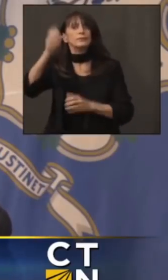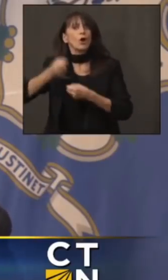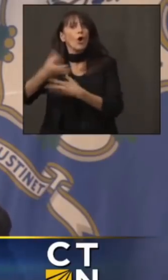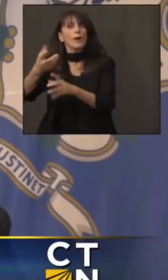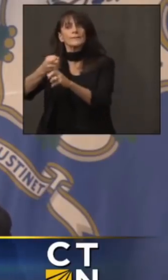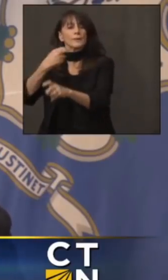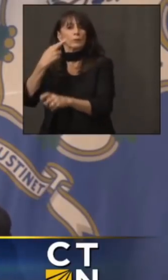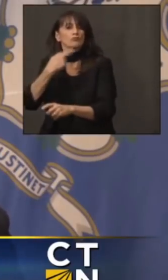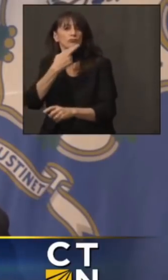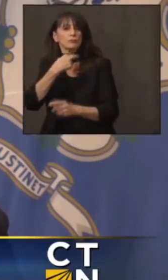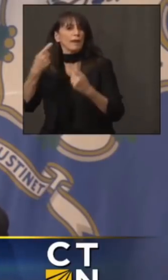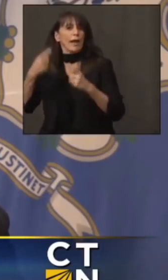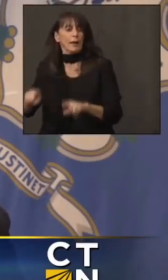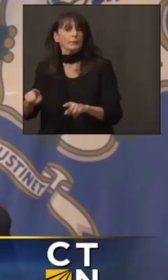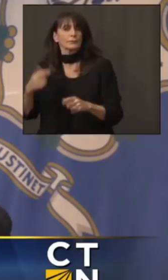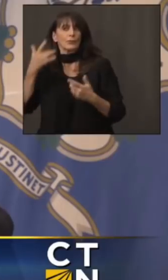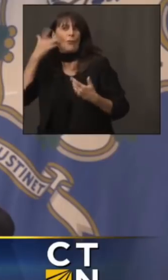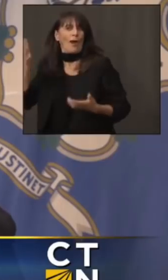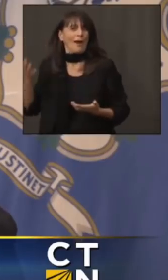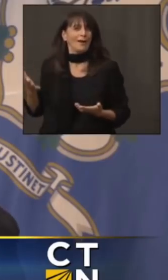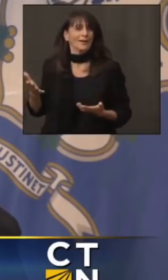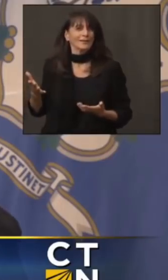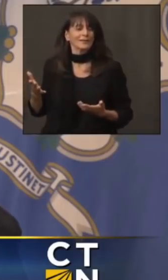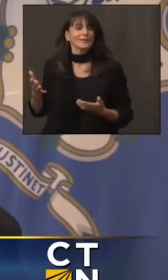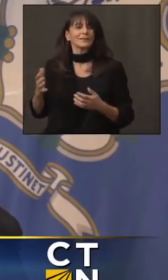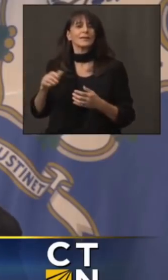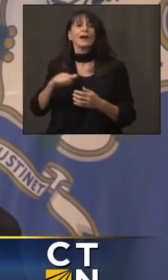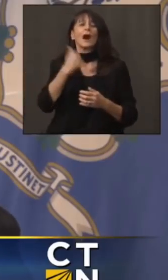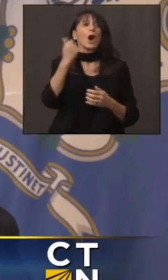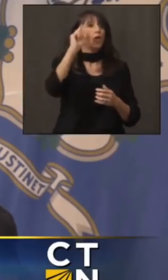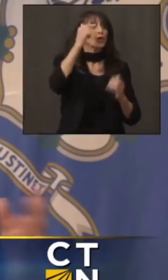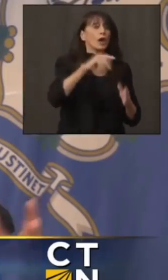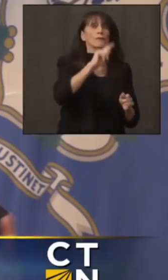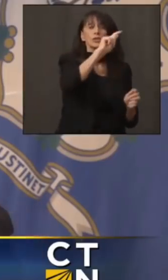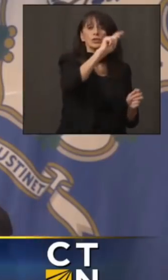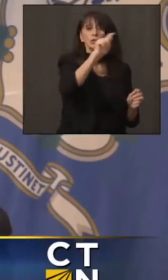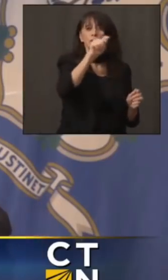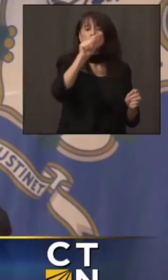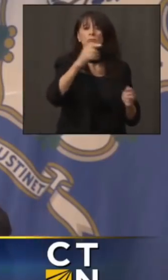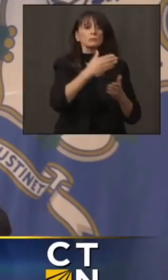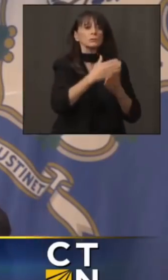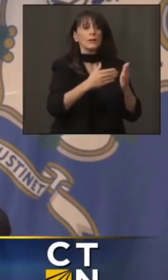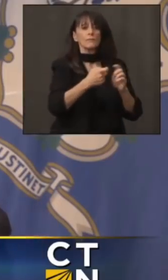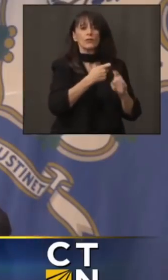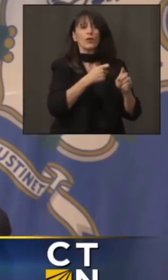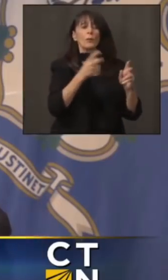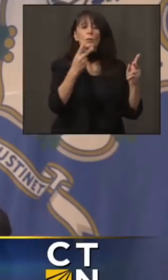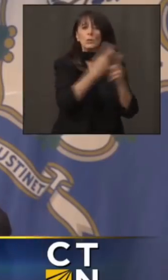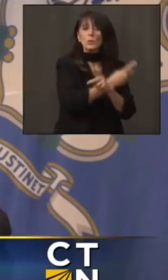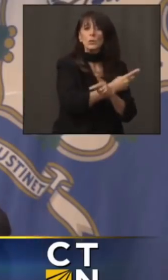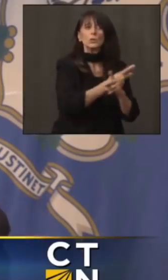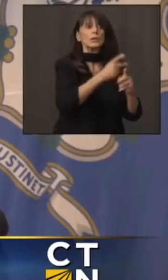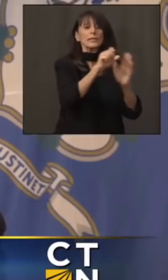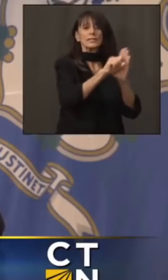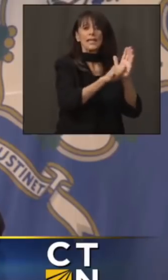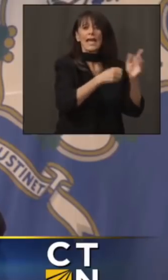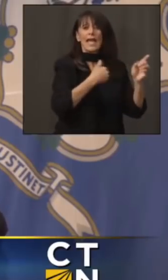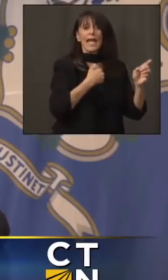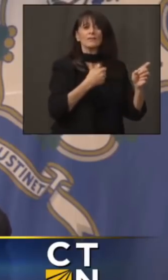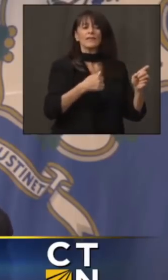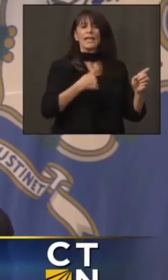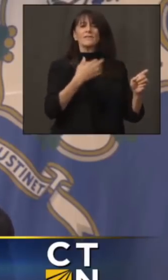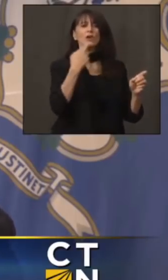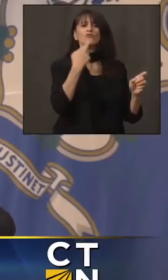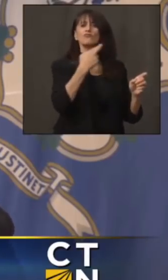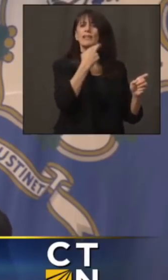restaurant like that. I know from other governors and even those from some of the infected states, they feel like restaurants